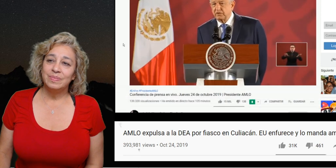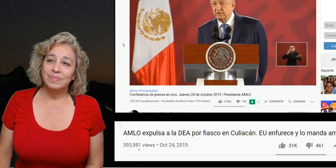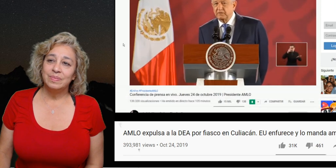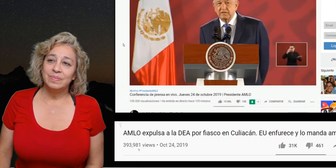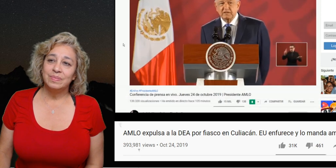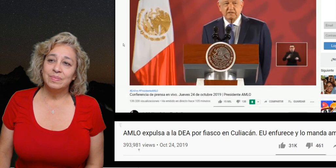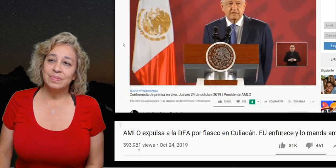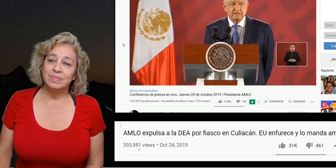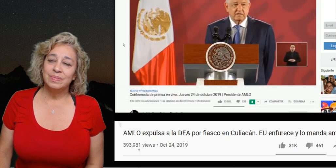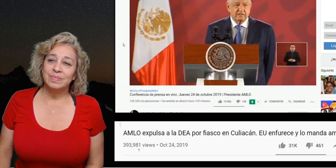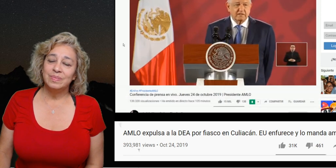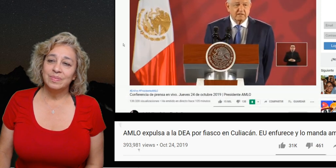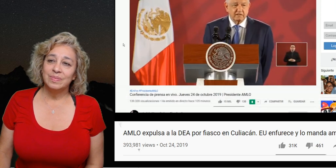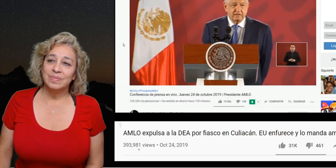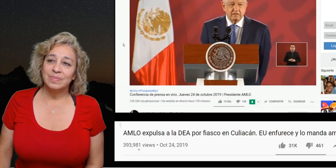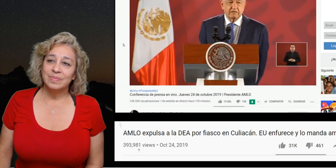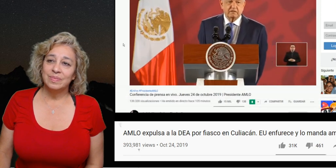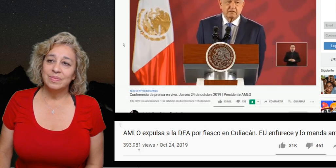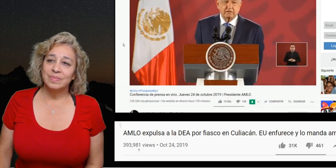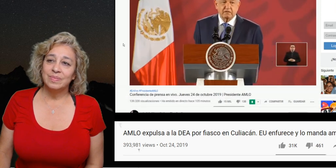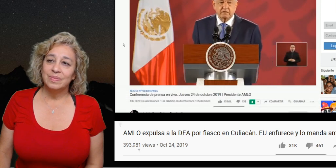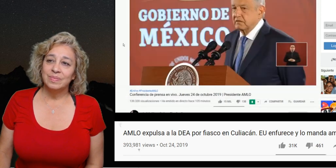no deben